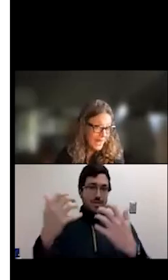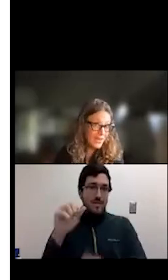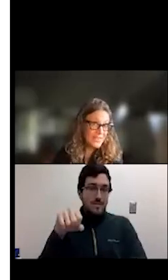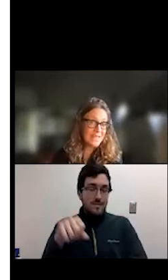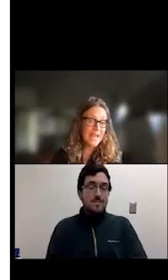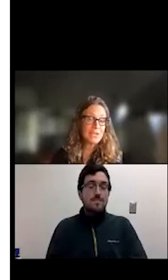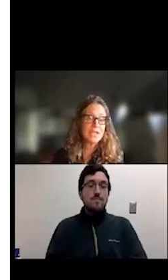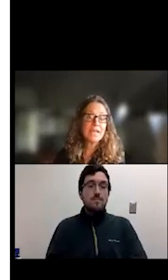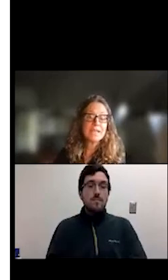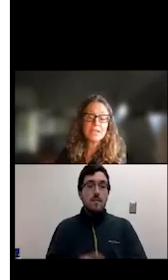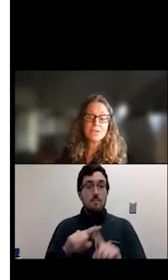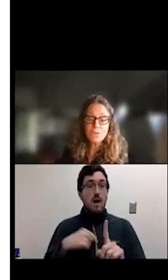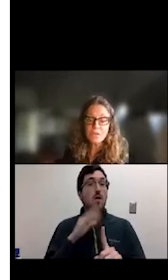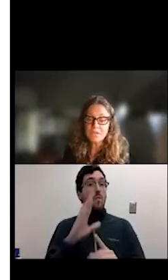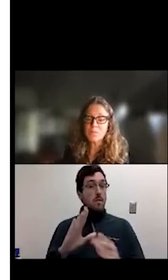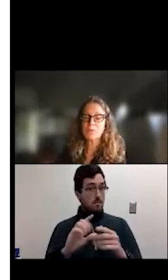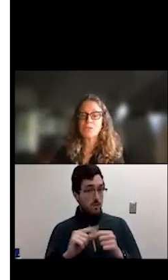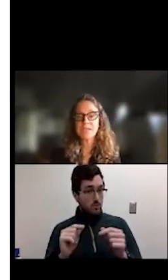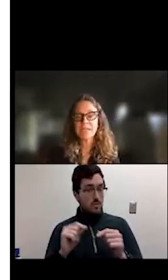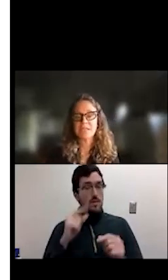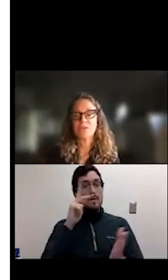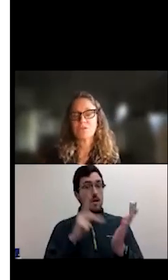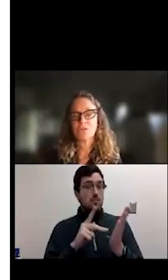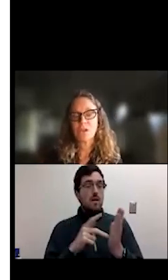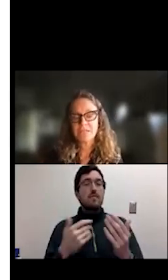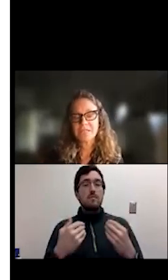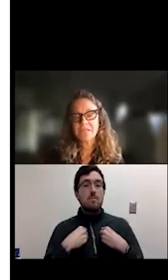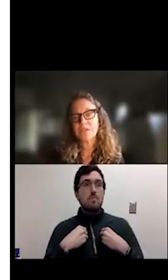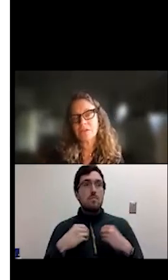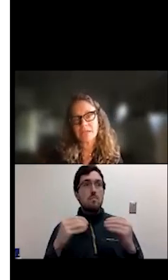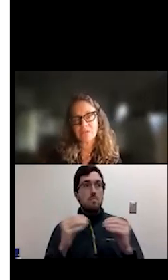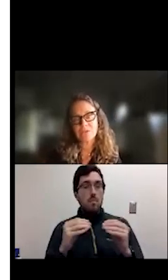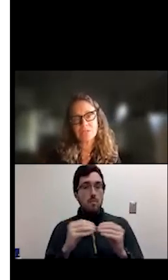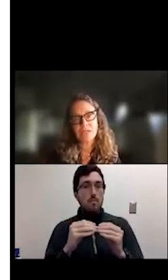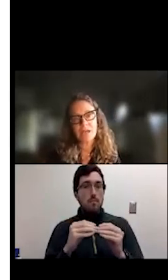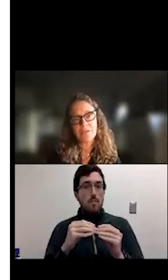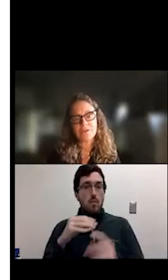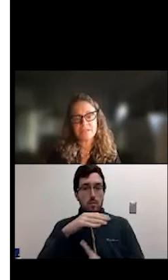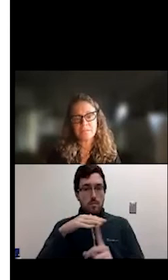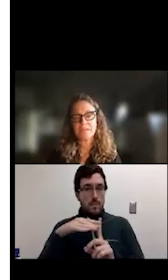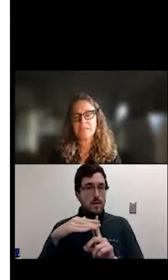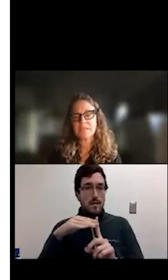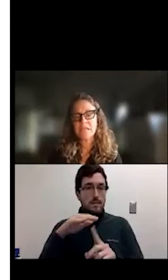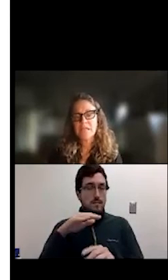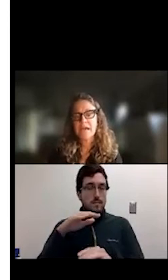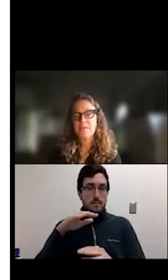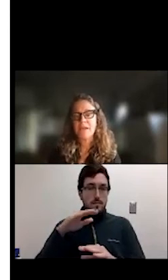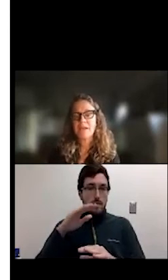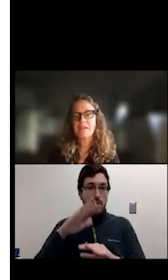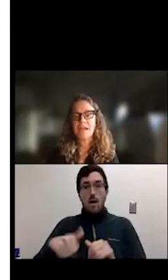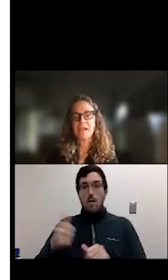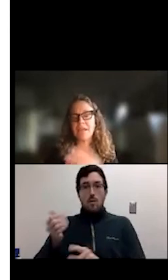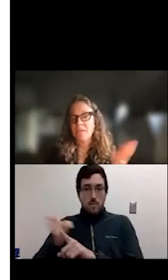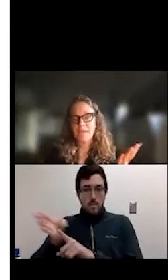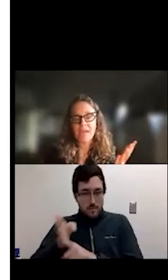I will point out that psychiatry has historically more routinely considered social context and clinical encounters than other disciplines.